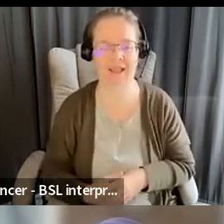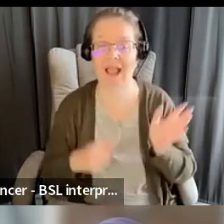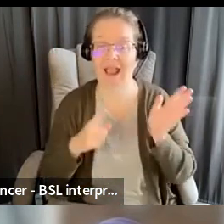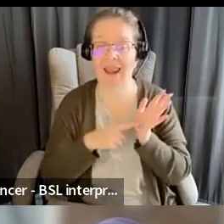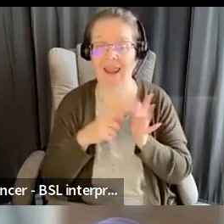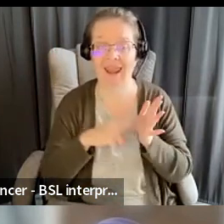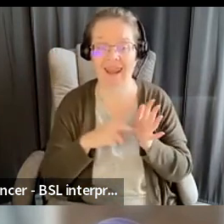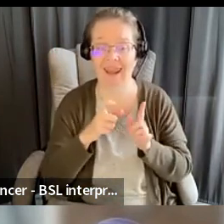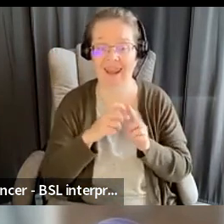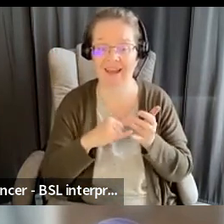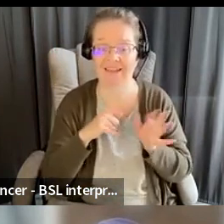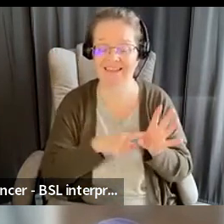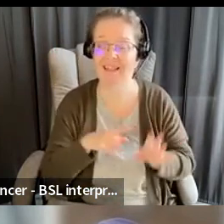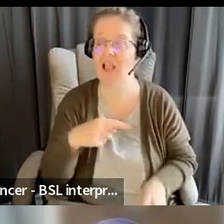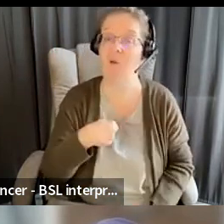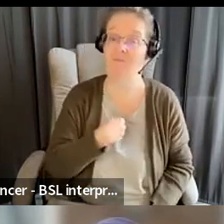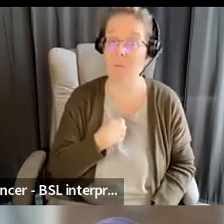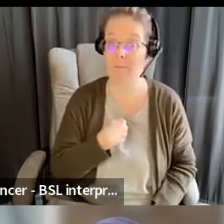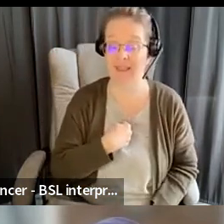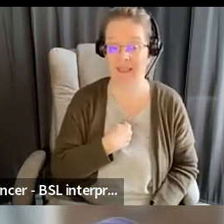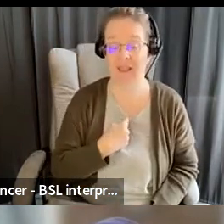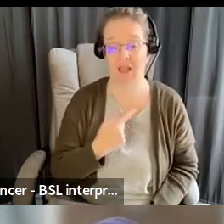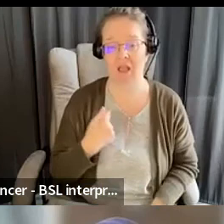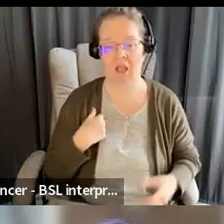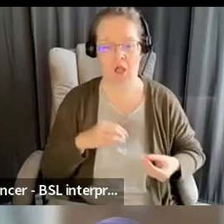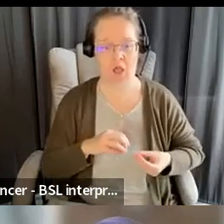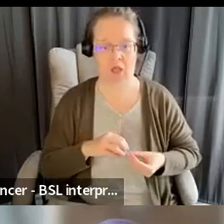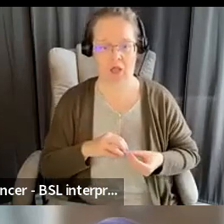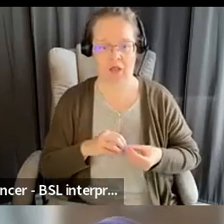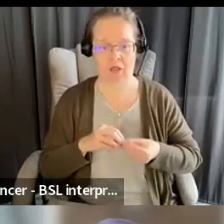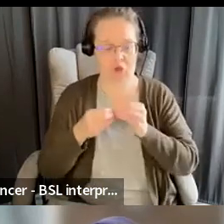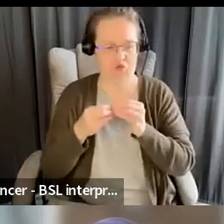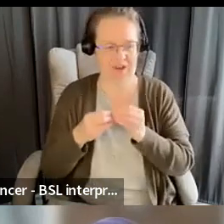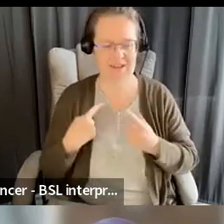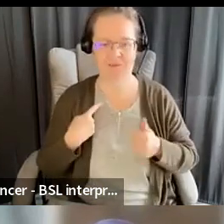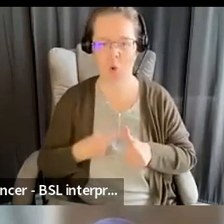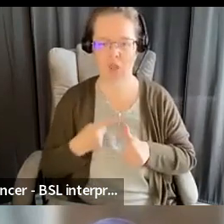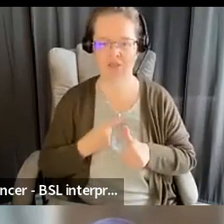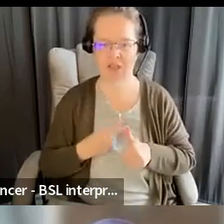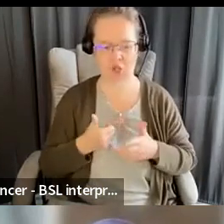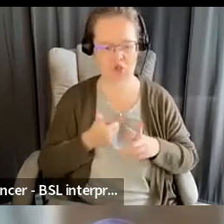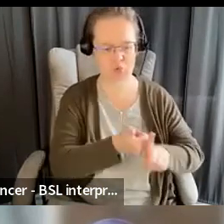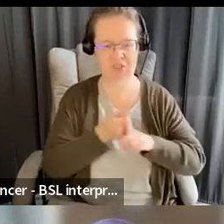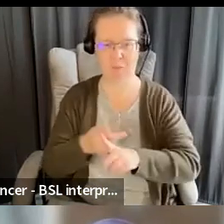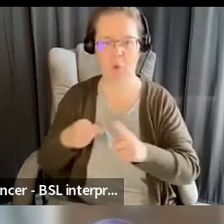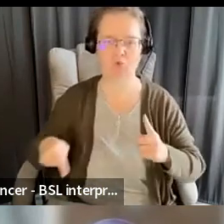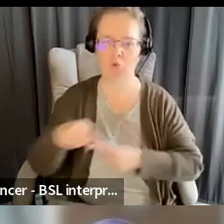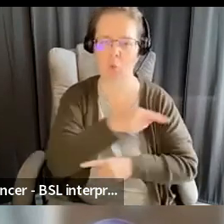Lindsay? For me, the respect and the creativity and autonomy to support our members.